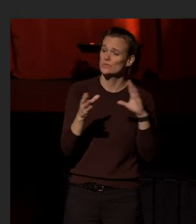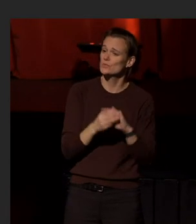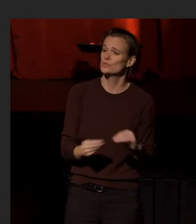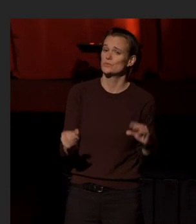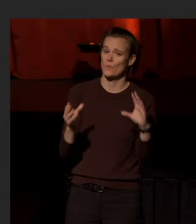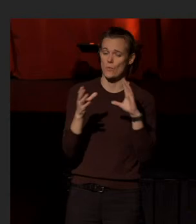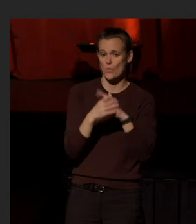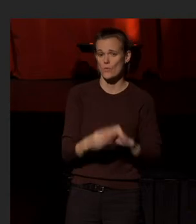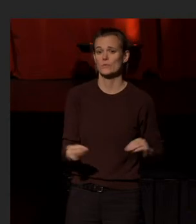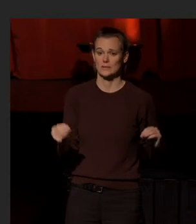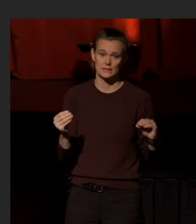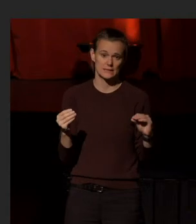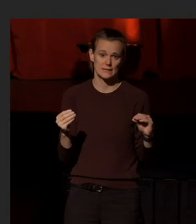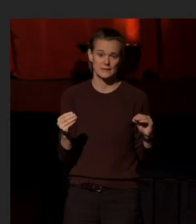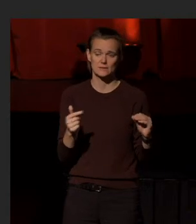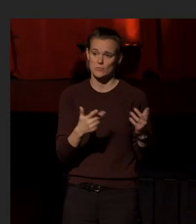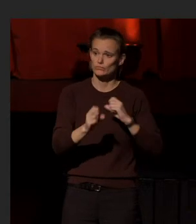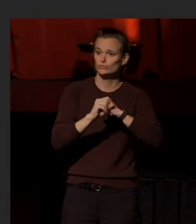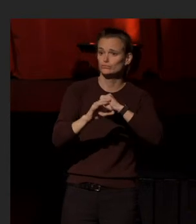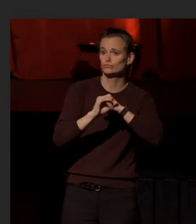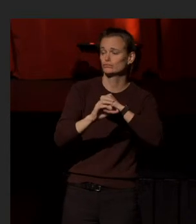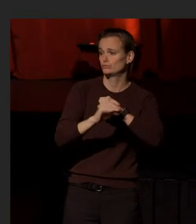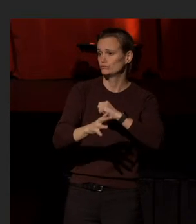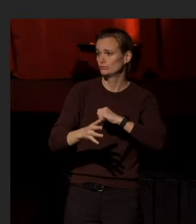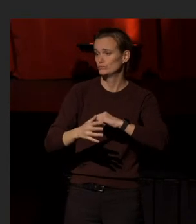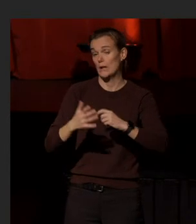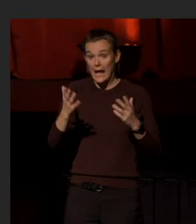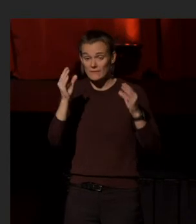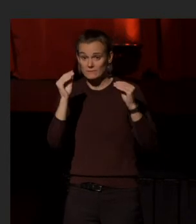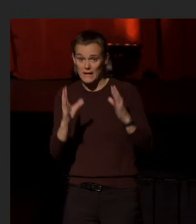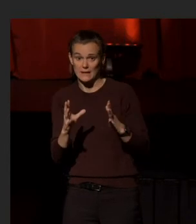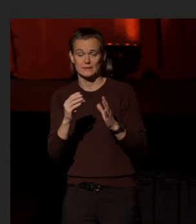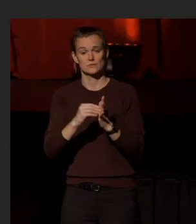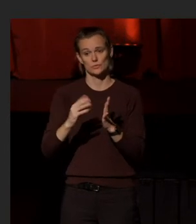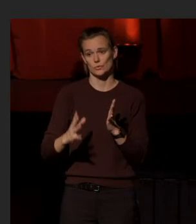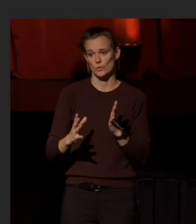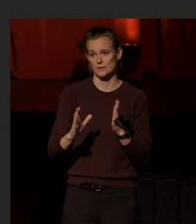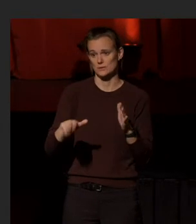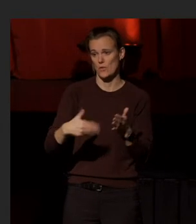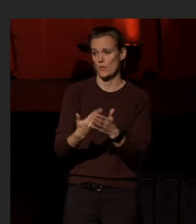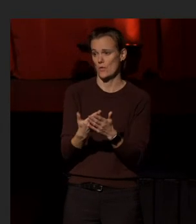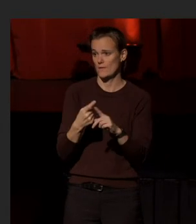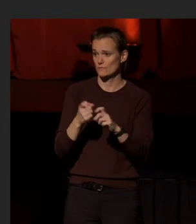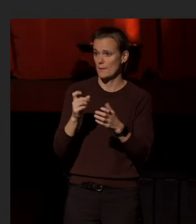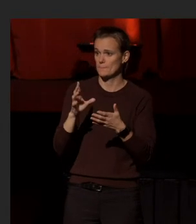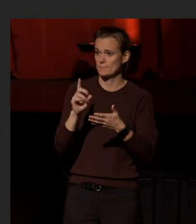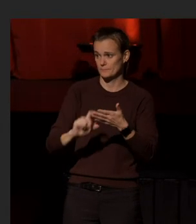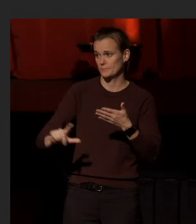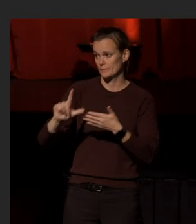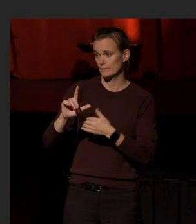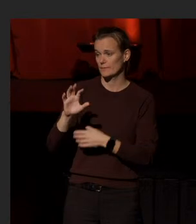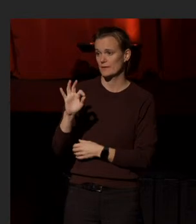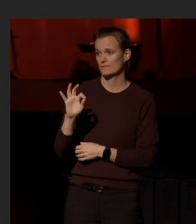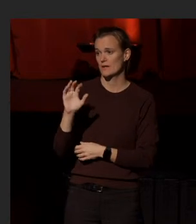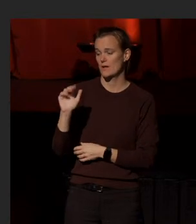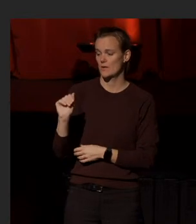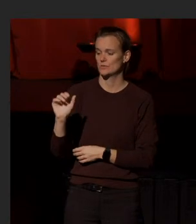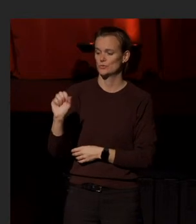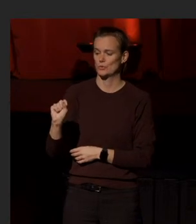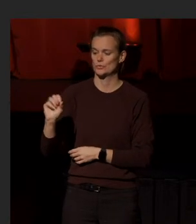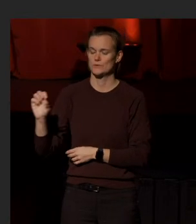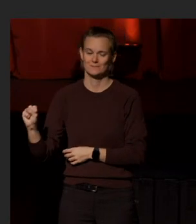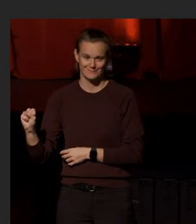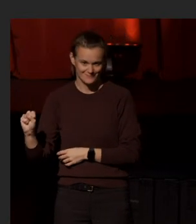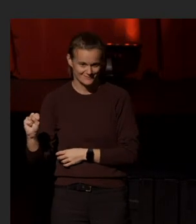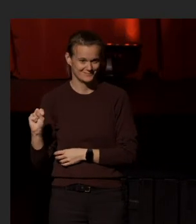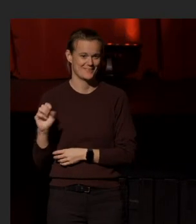featuring tonight's speakers, as I mentioned, plus the students and faculty from Dalhousie's Faculty of Arts and Social Sciences in order to